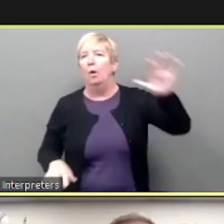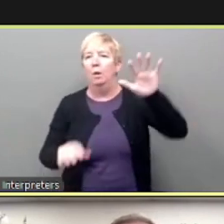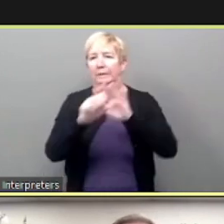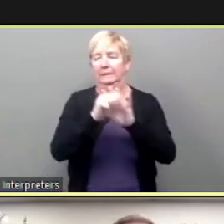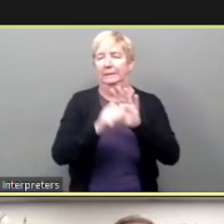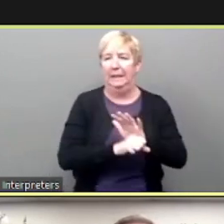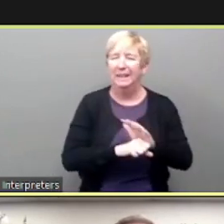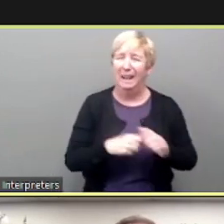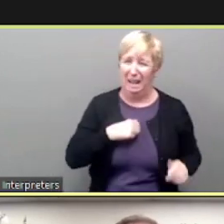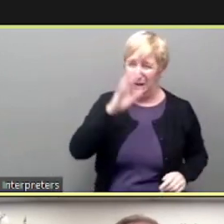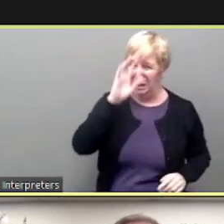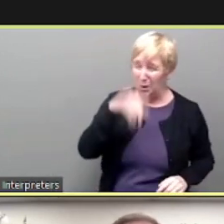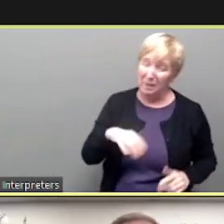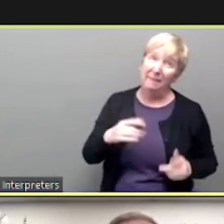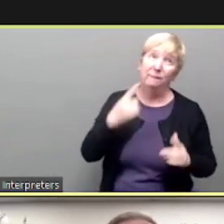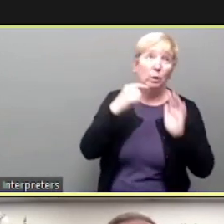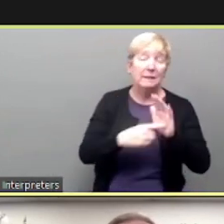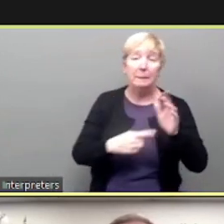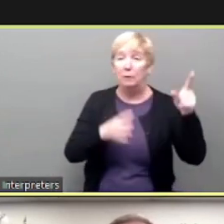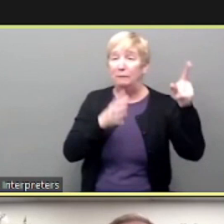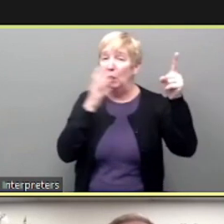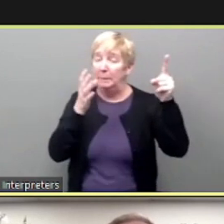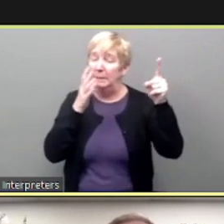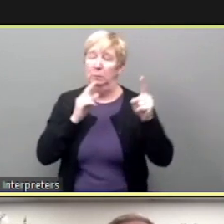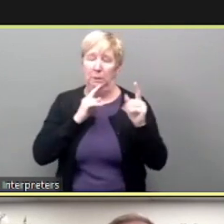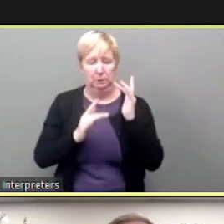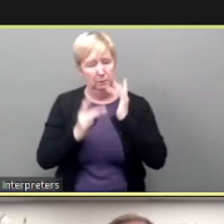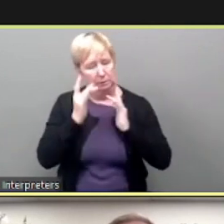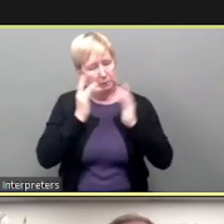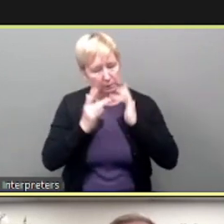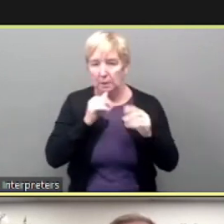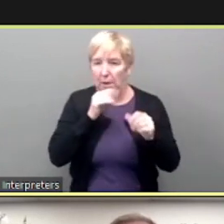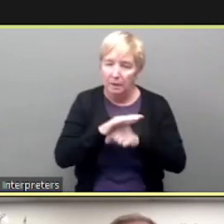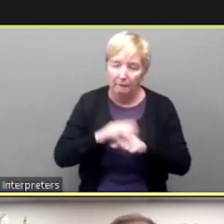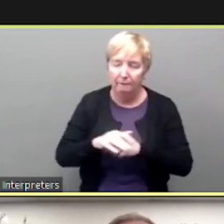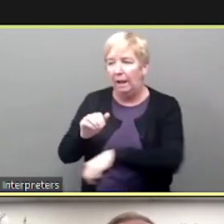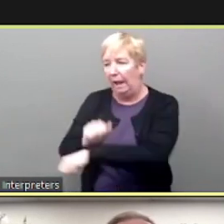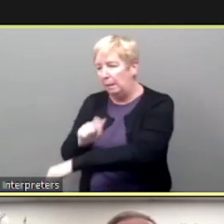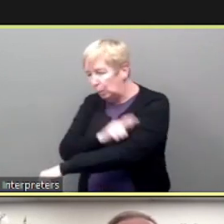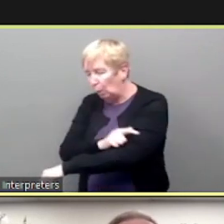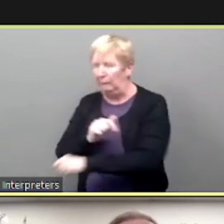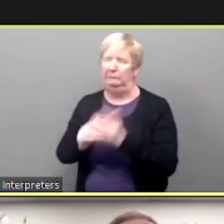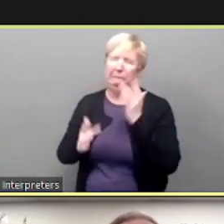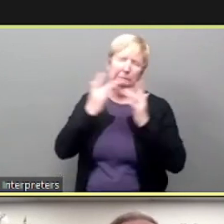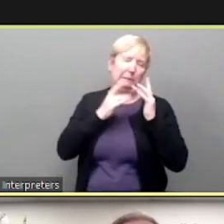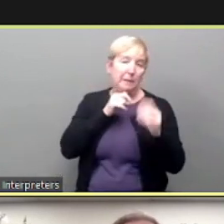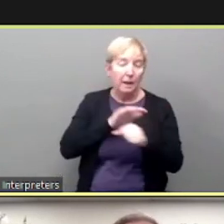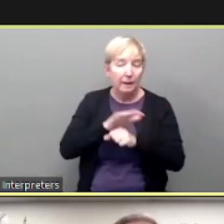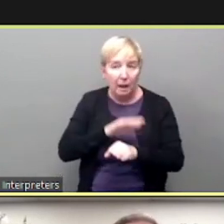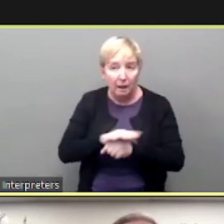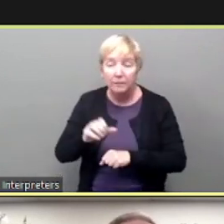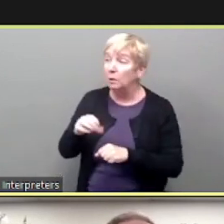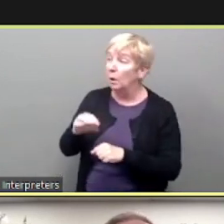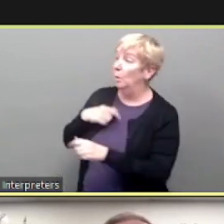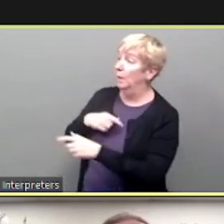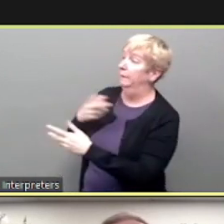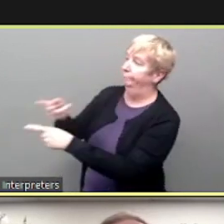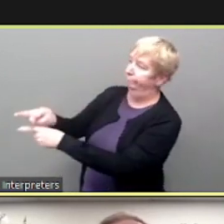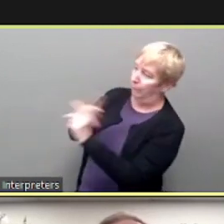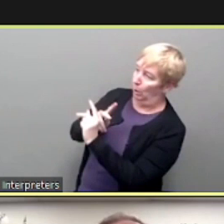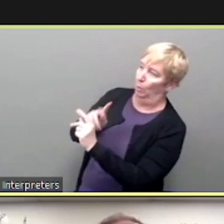desperate situation in Farmington, also down in Alamogordo, and so we're trying to direct resources there. And